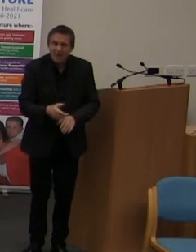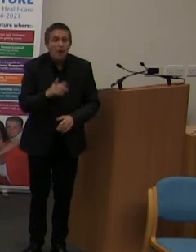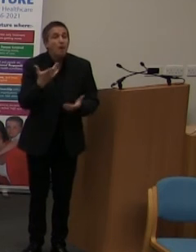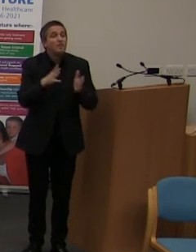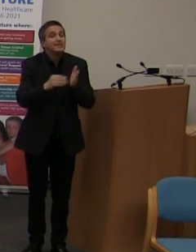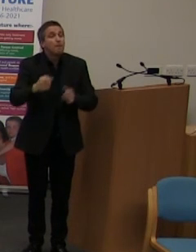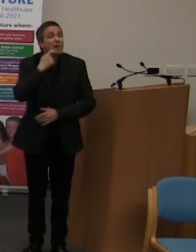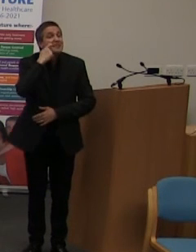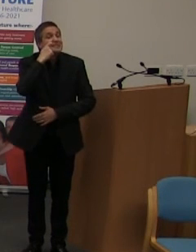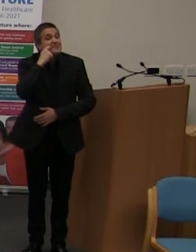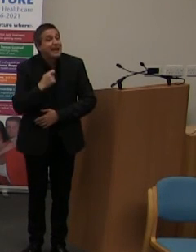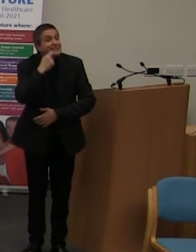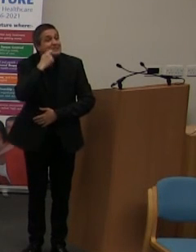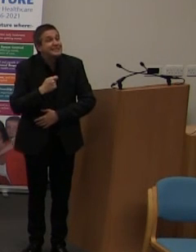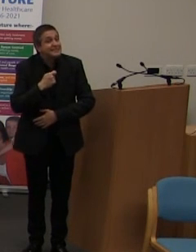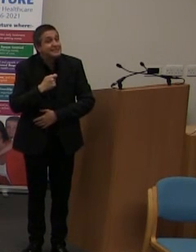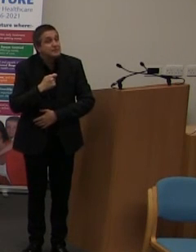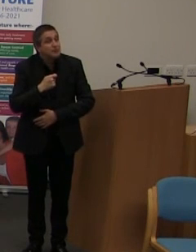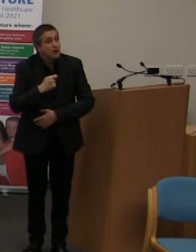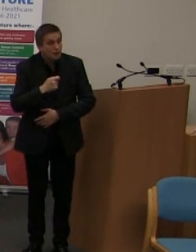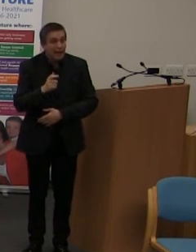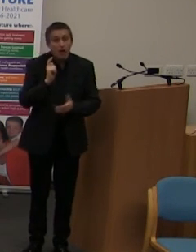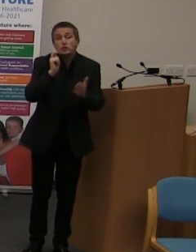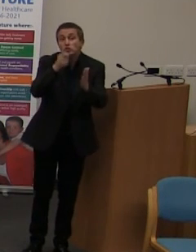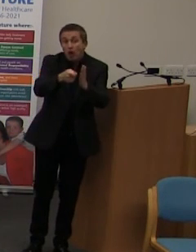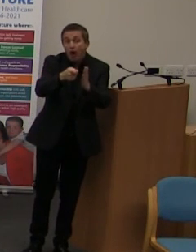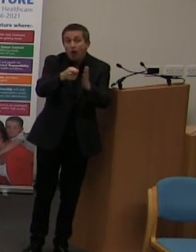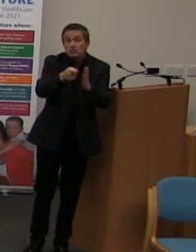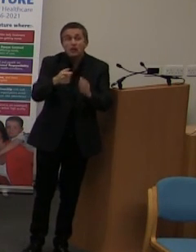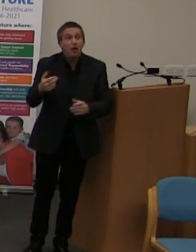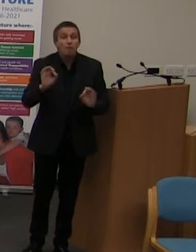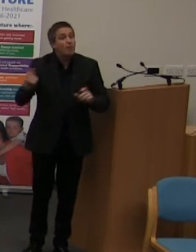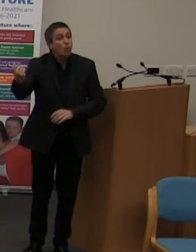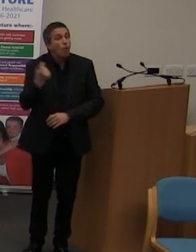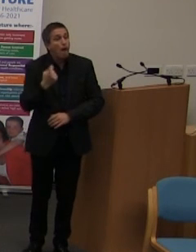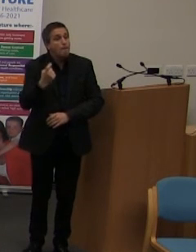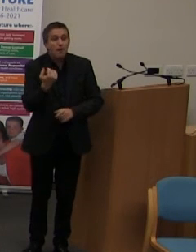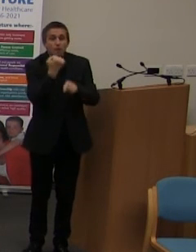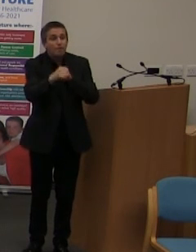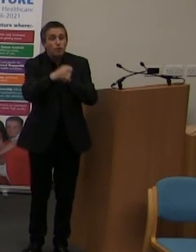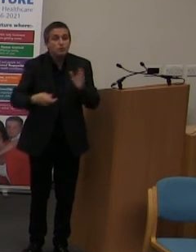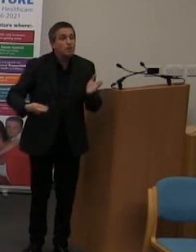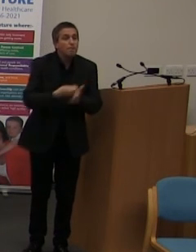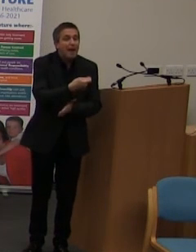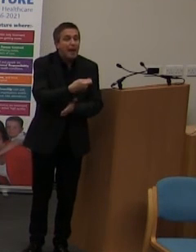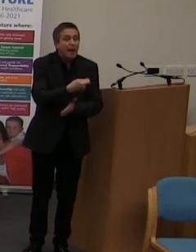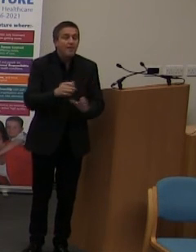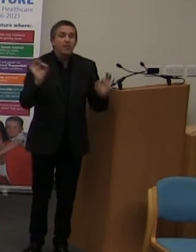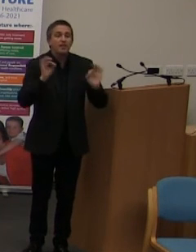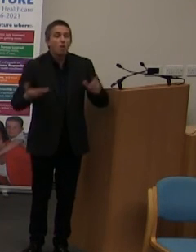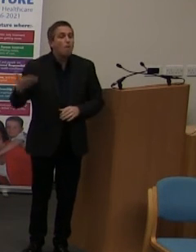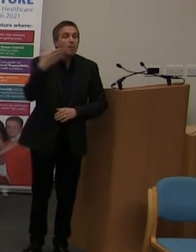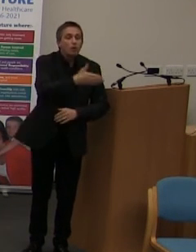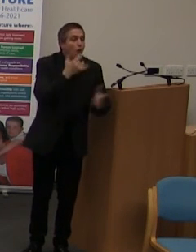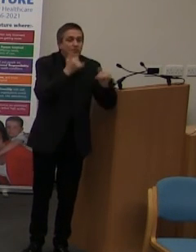dentists who do charge patients who don't show up. And GPs often pick up the pieces of patients who then refuse to go to a dentist because they owe the